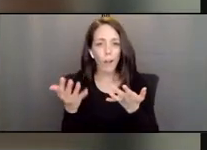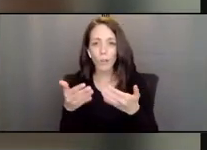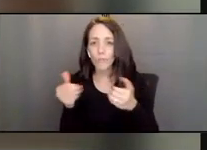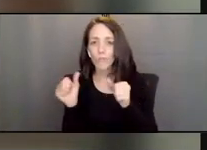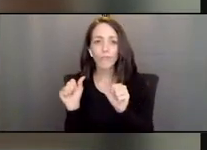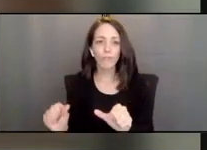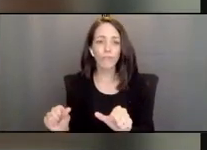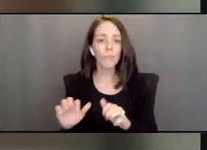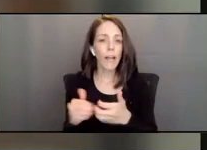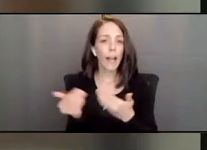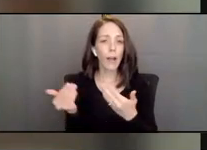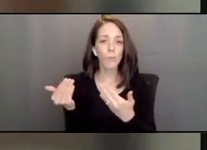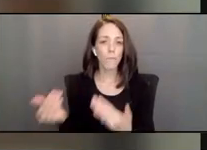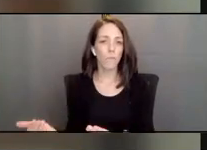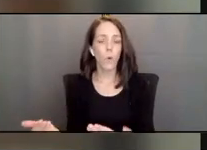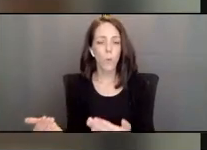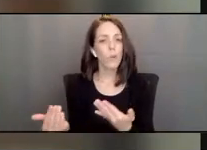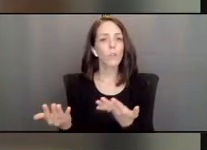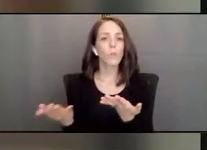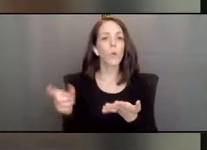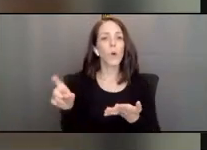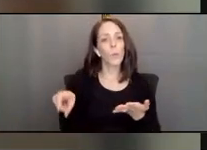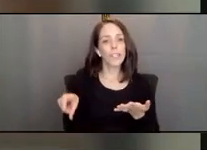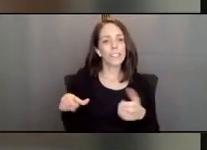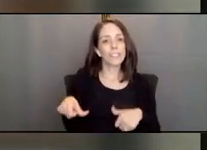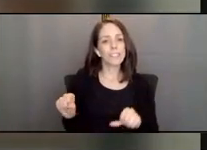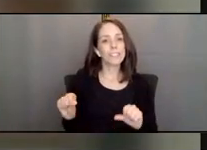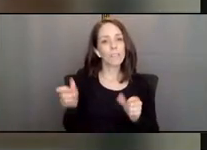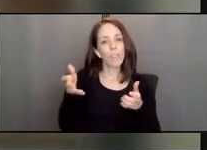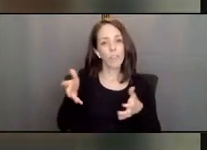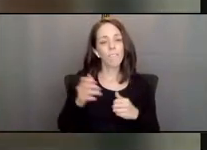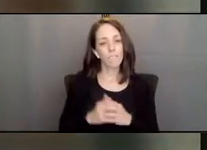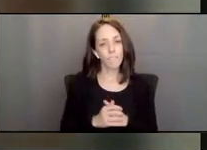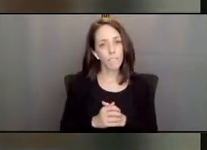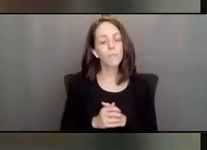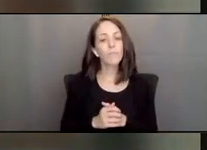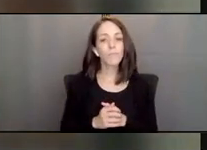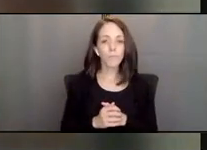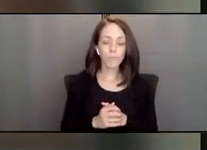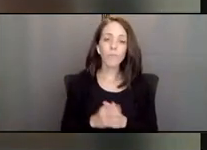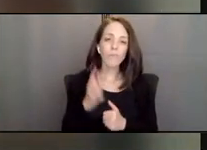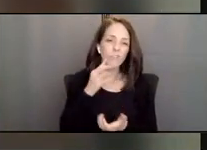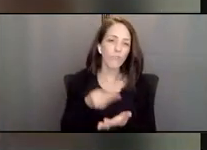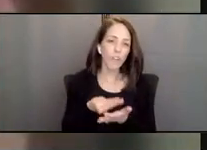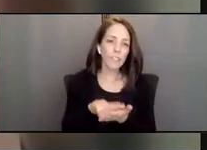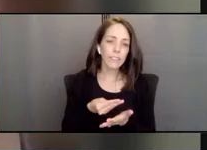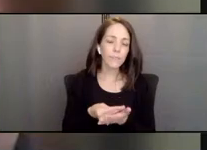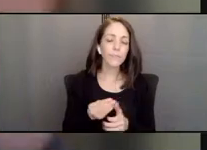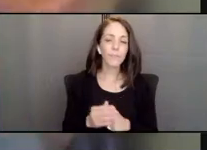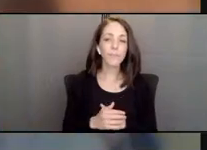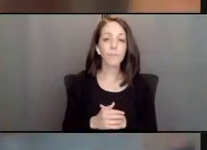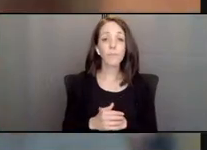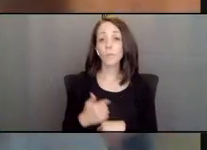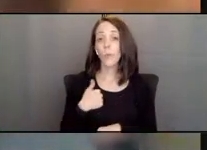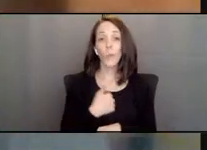we could potentially pause on or try to find some other means to fund. So short answer is we have not